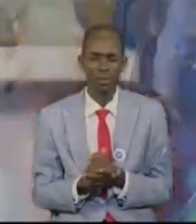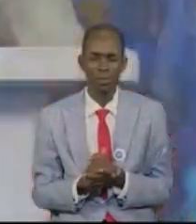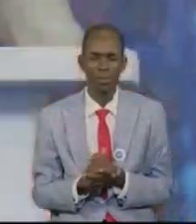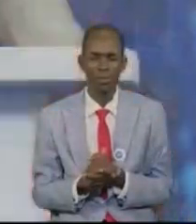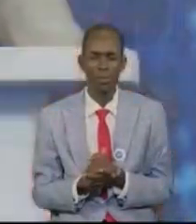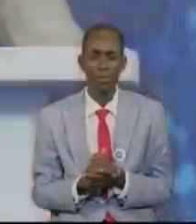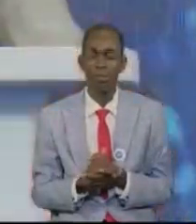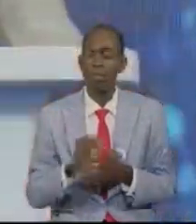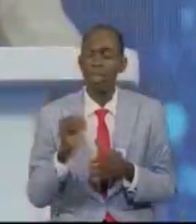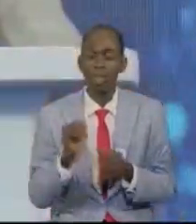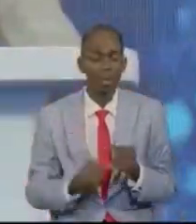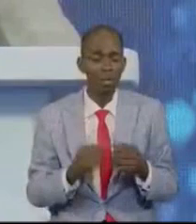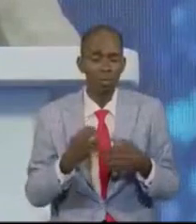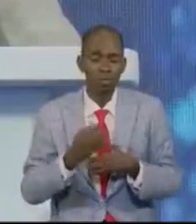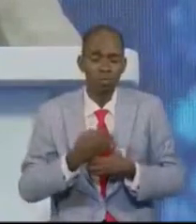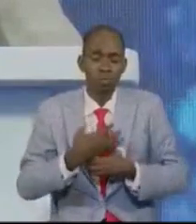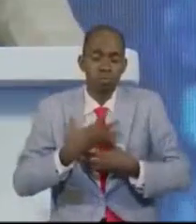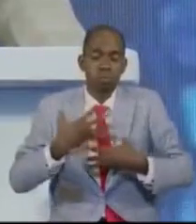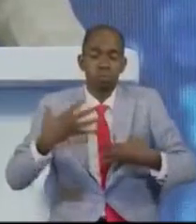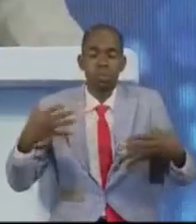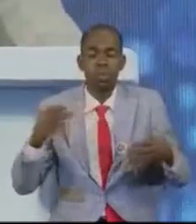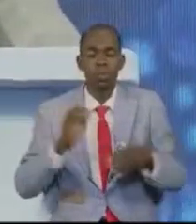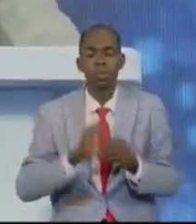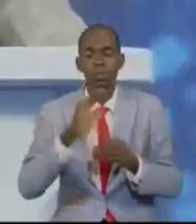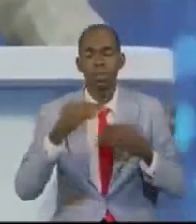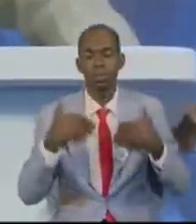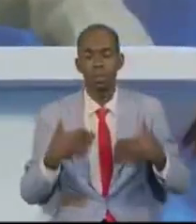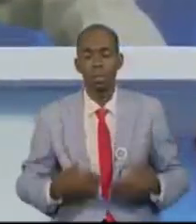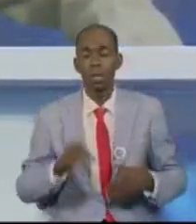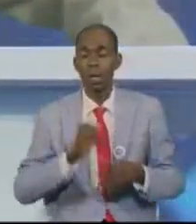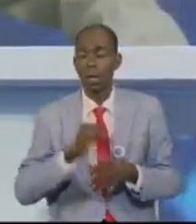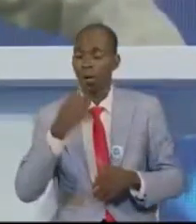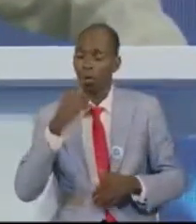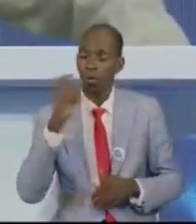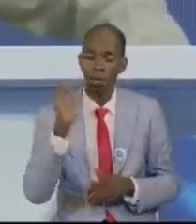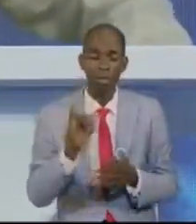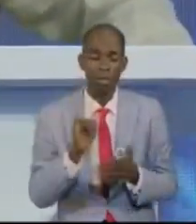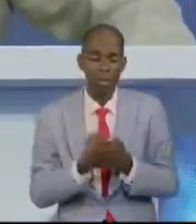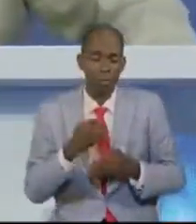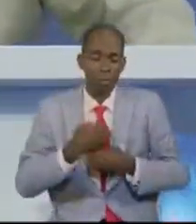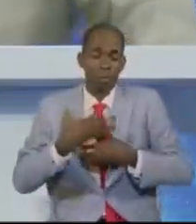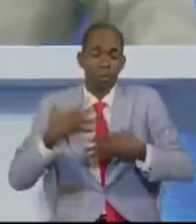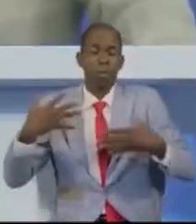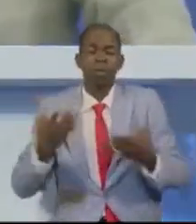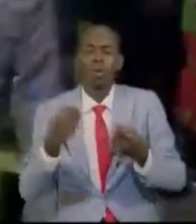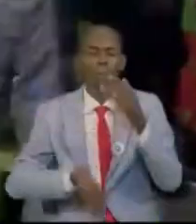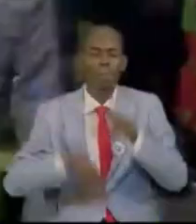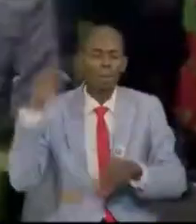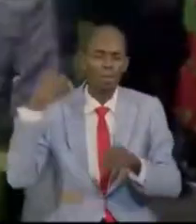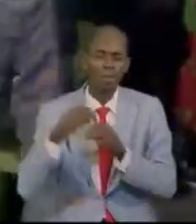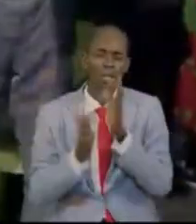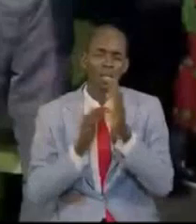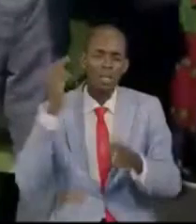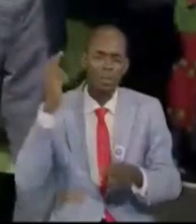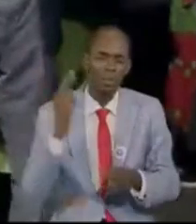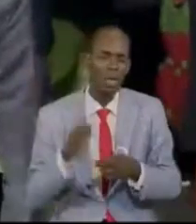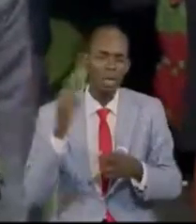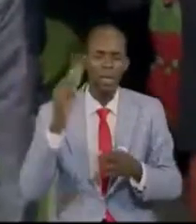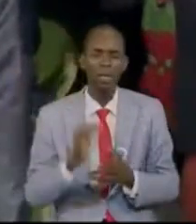Every swelling in your body, I command that swelling vanish away in Jesus' name.